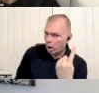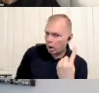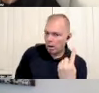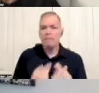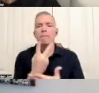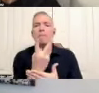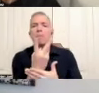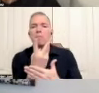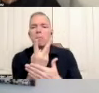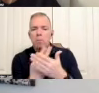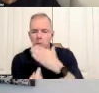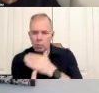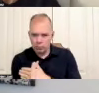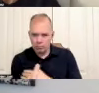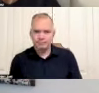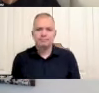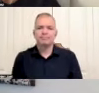both.